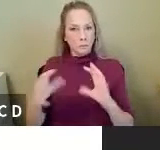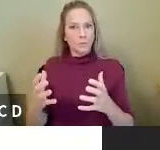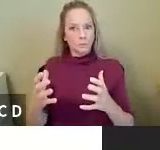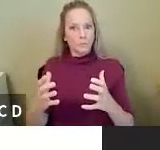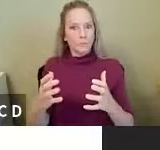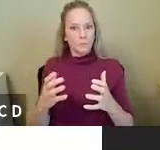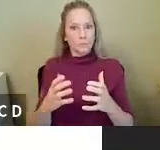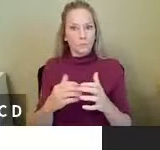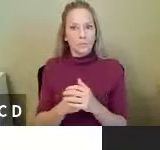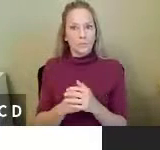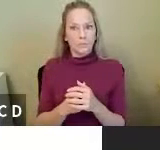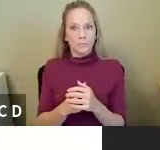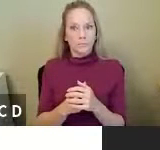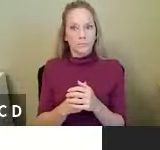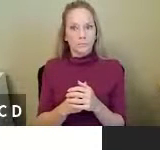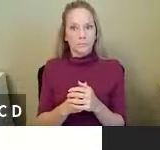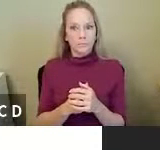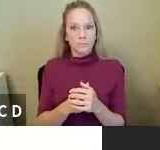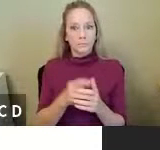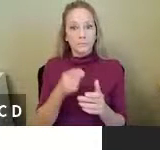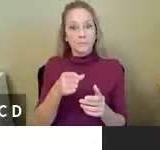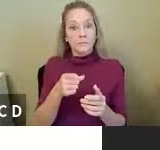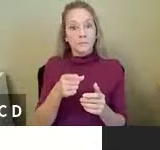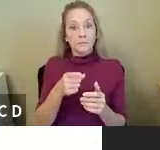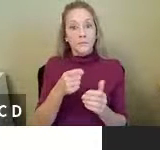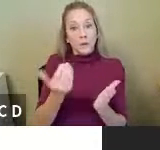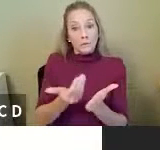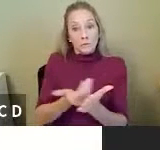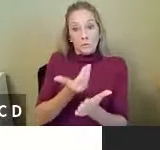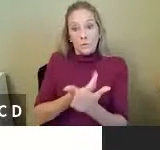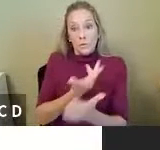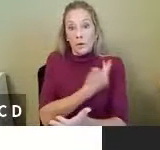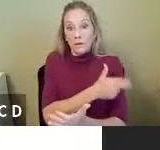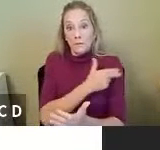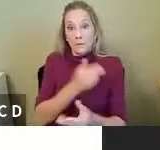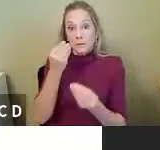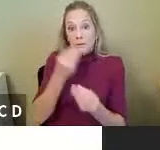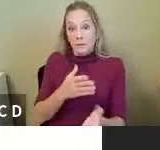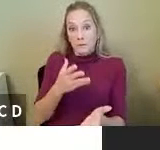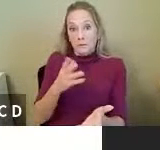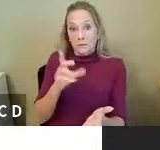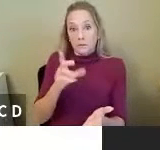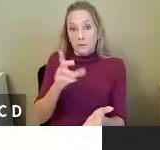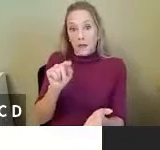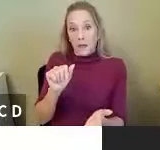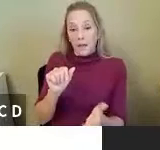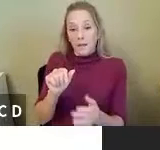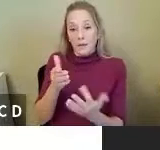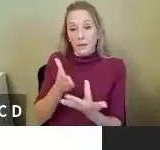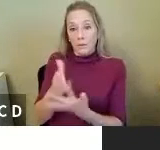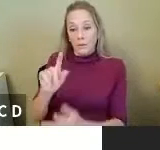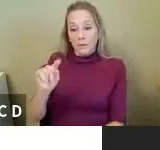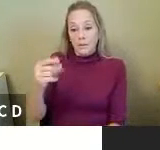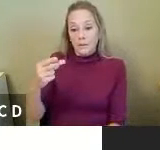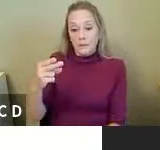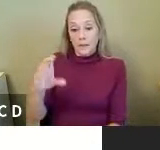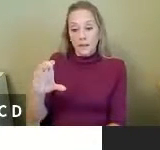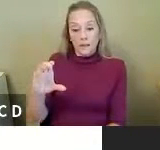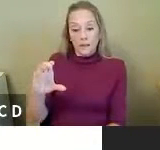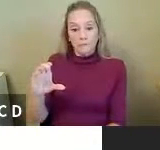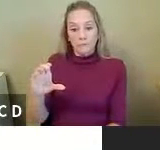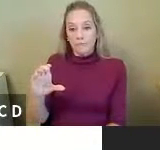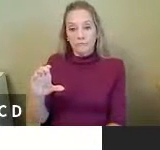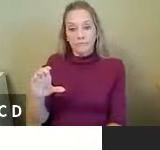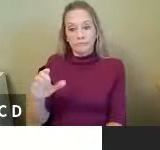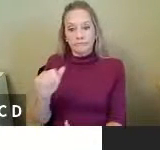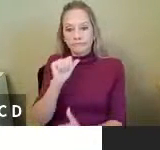I made the point that new hospitalization data through the TDH is not correlating because of what appears to be a